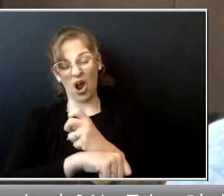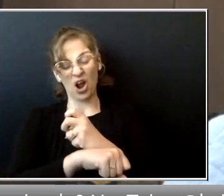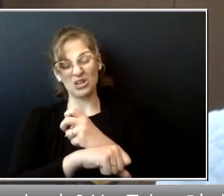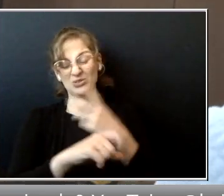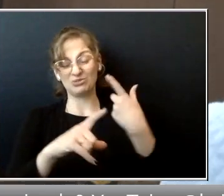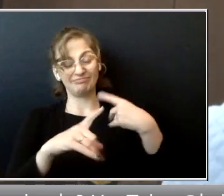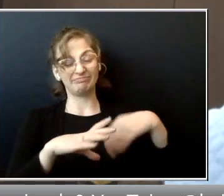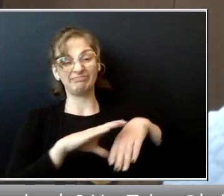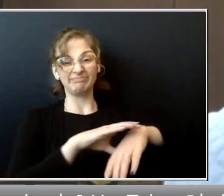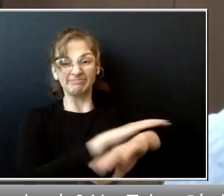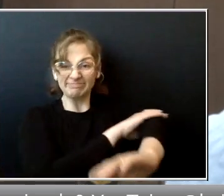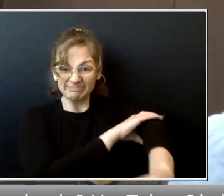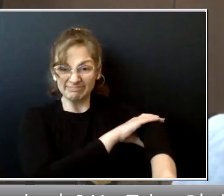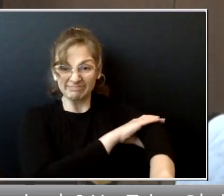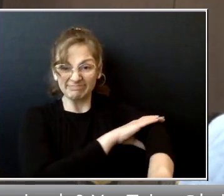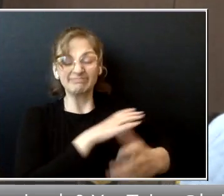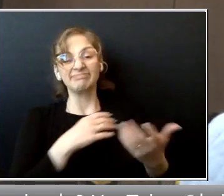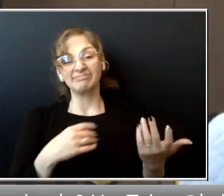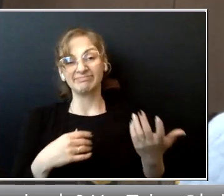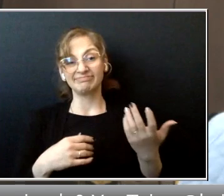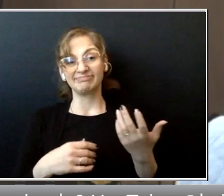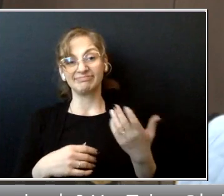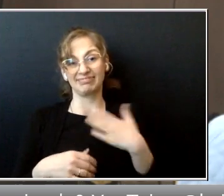jeans on when my leg was that big.